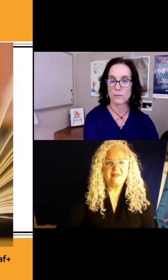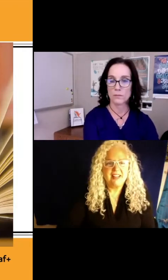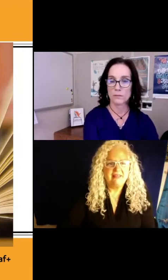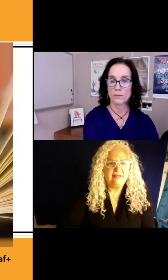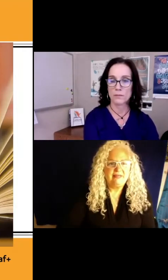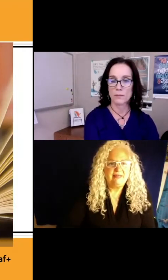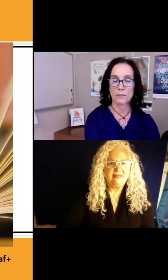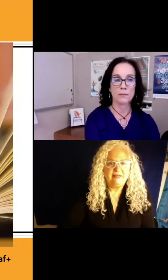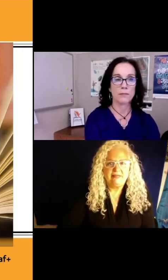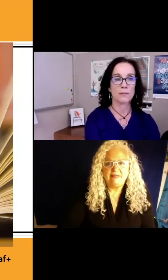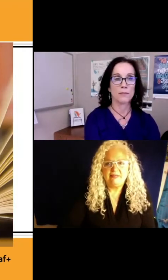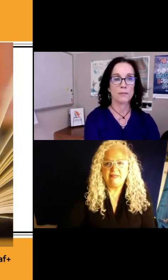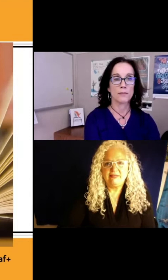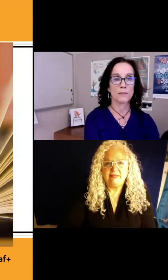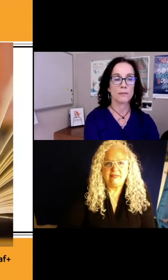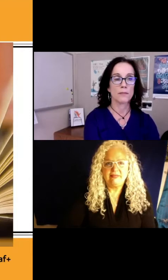deaf for.